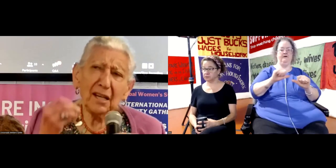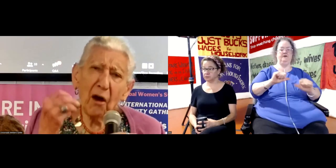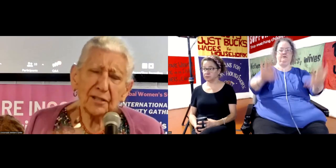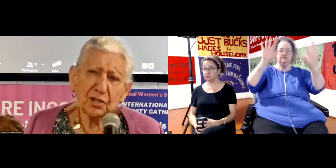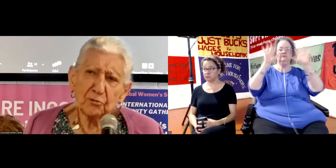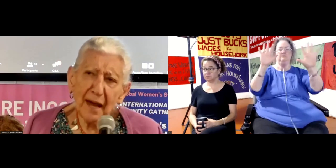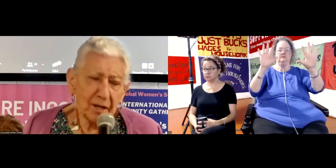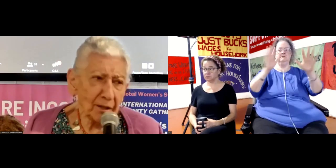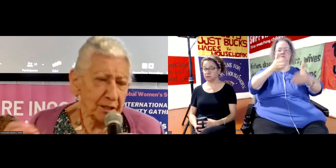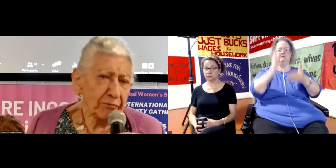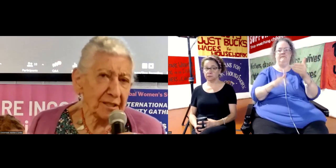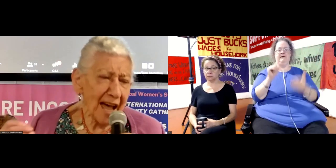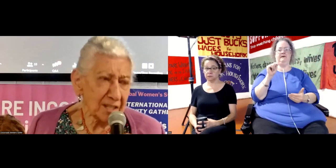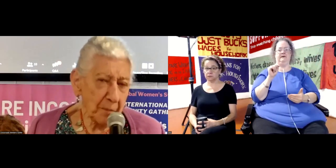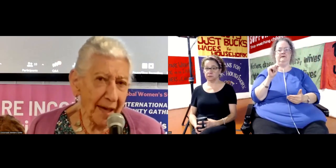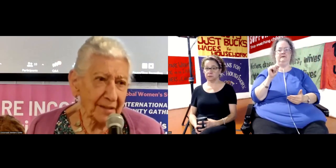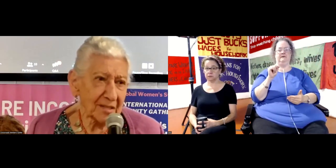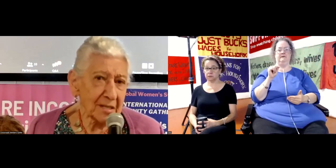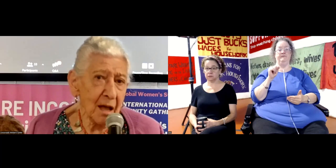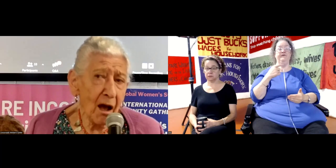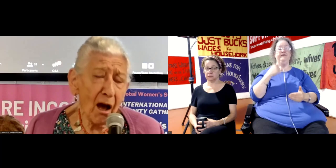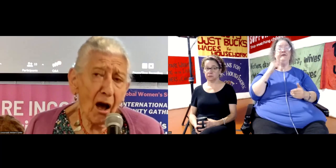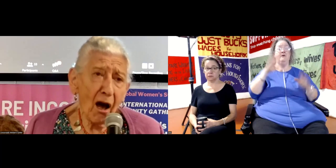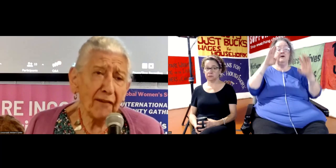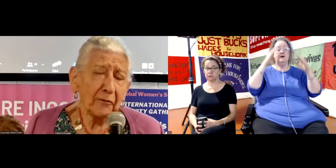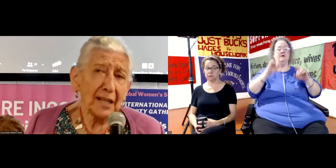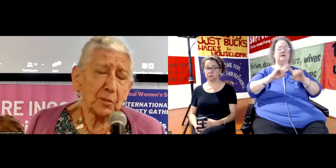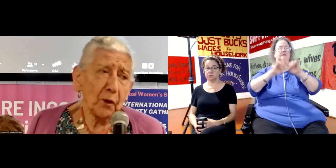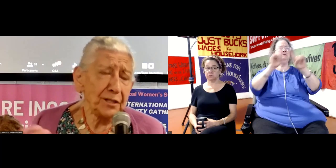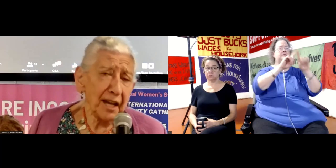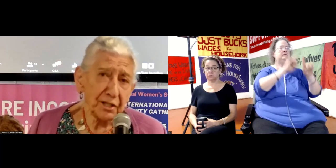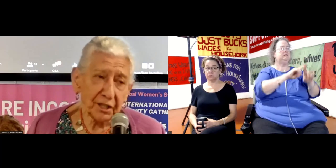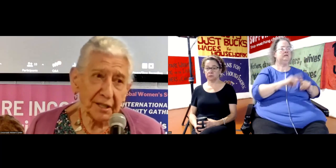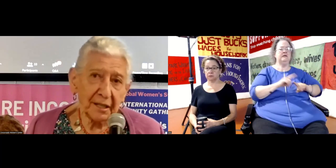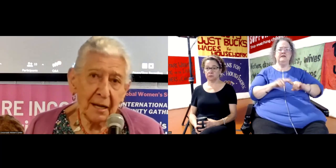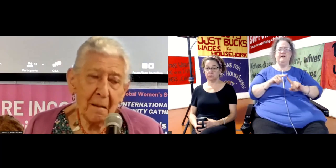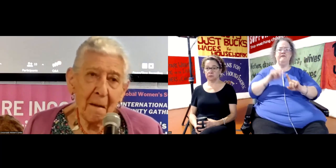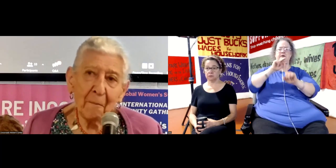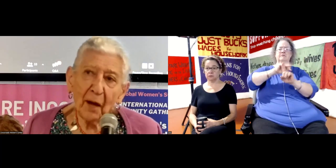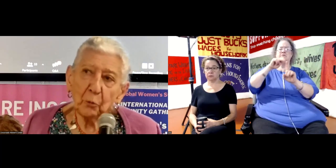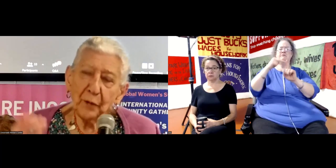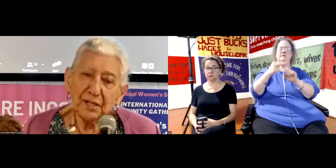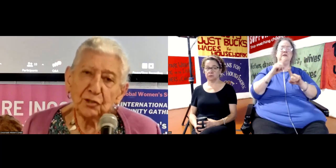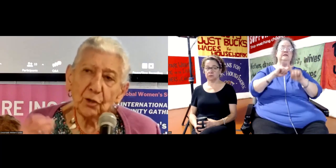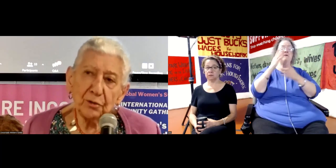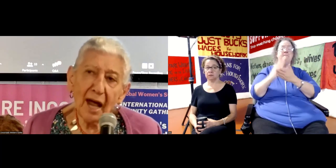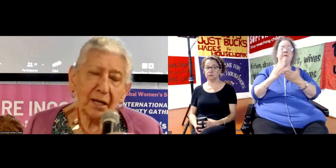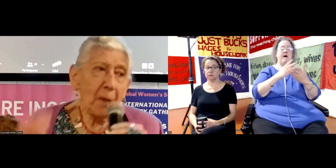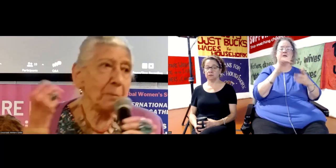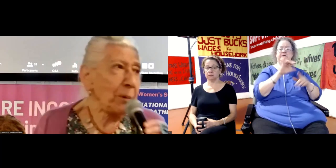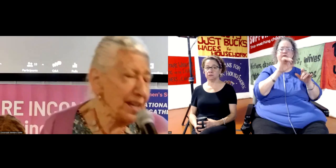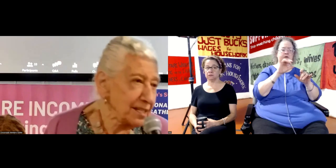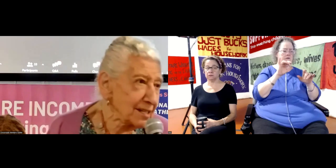We concentrate on different aspects of our exploitation, but we do